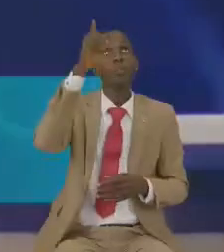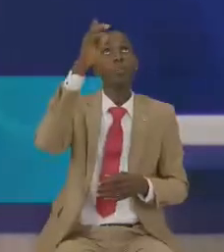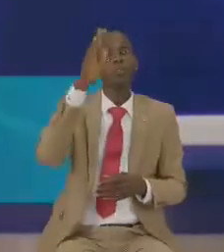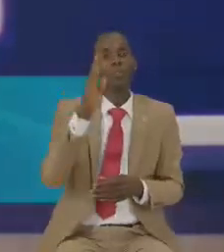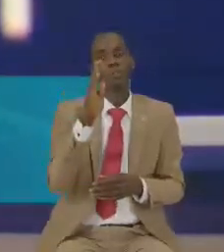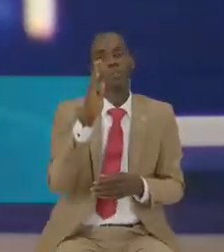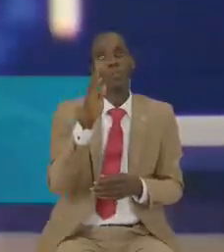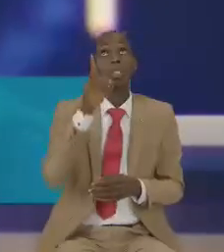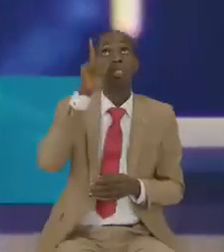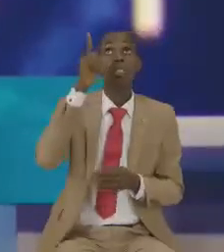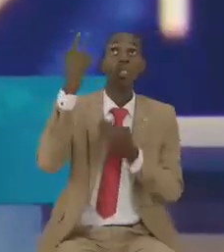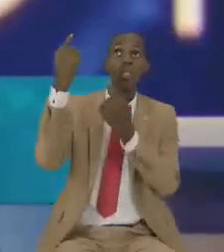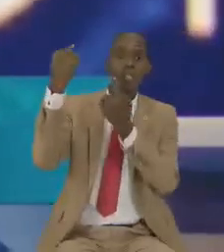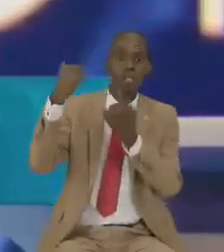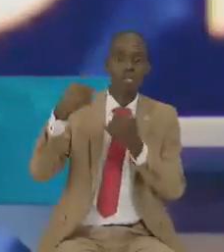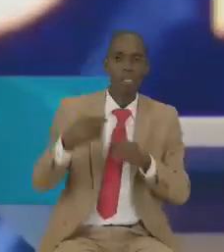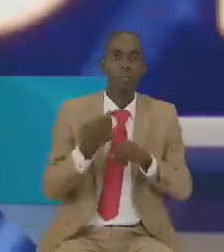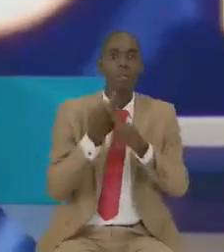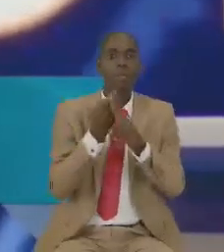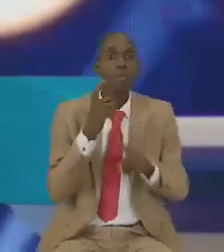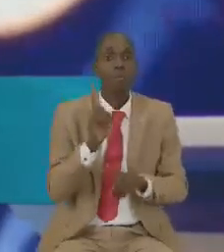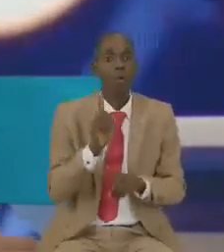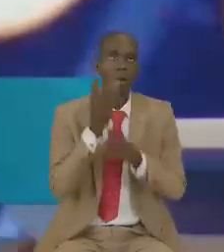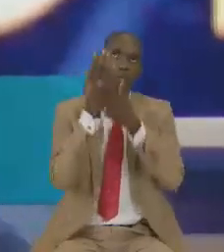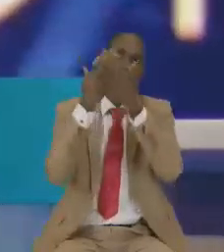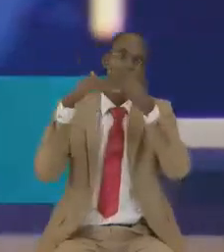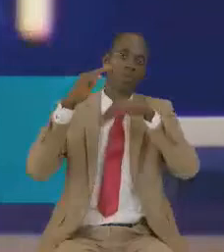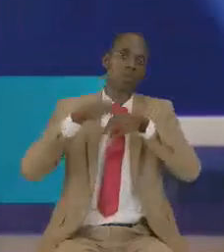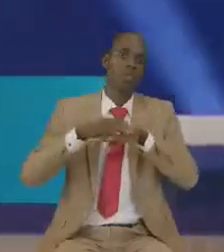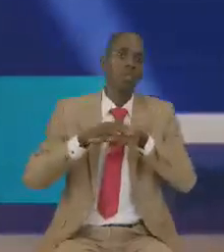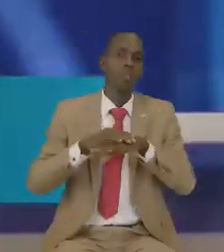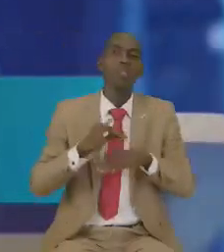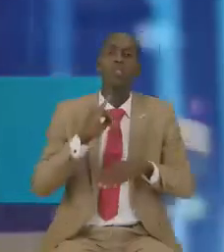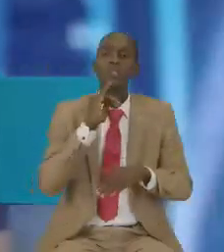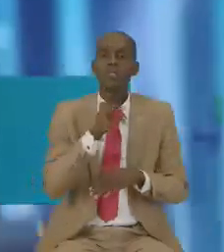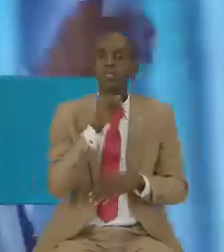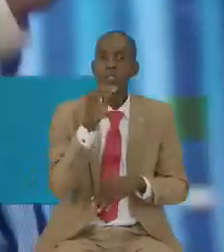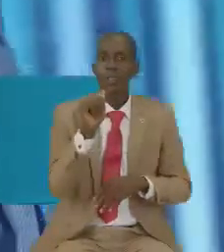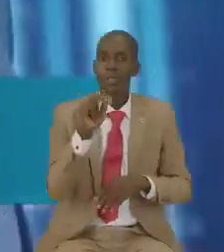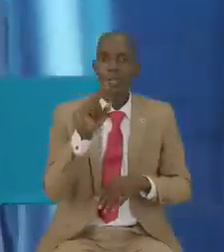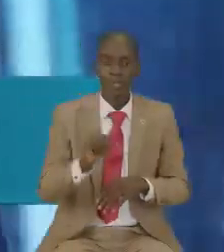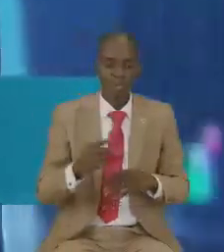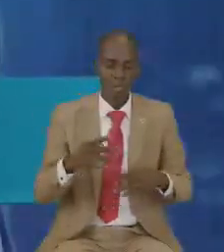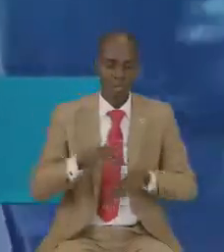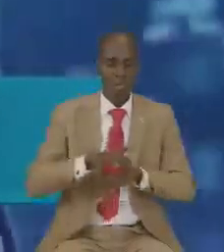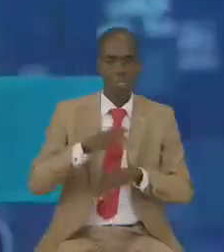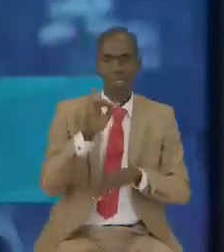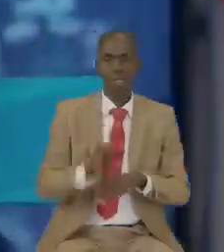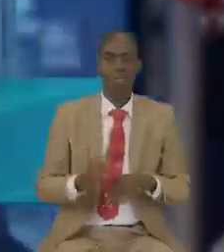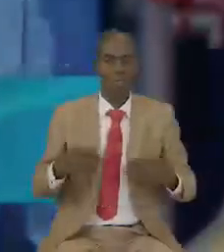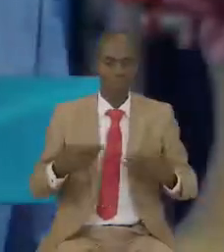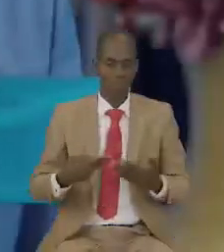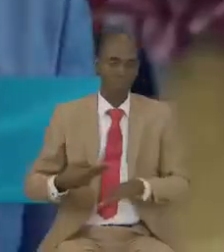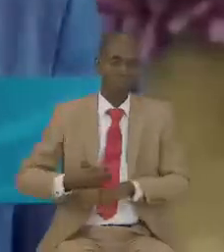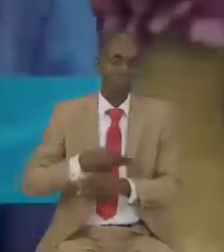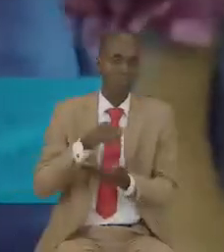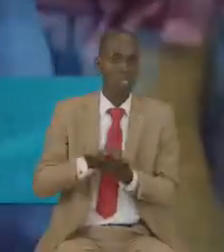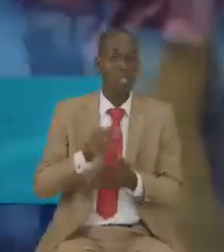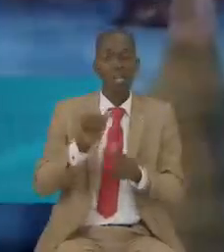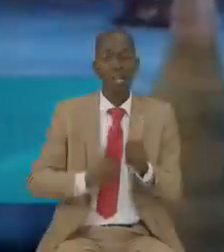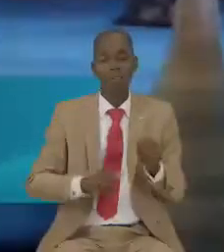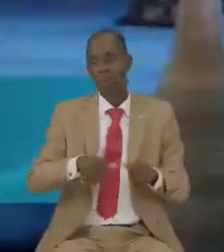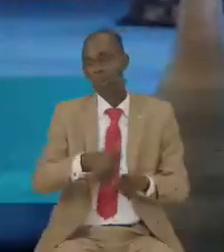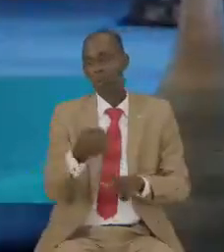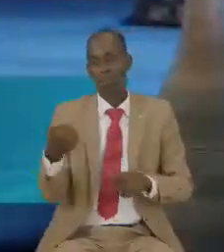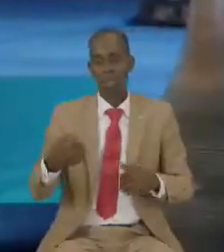He came from heaven. It's not an earthly lamb. Every other lamb that had been sacrificed,